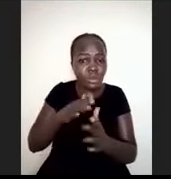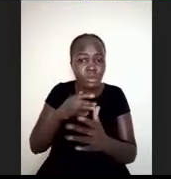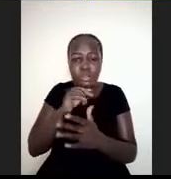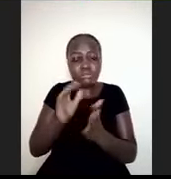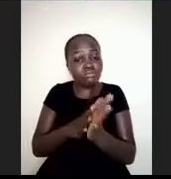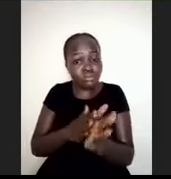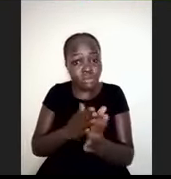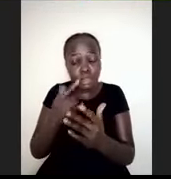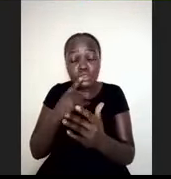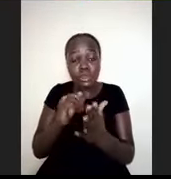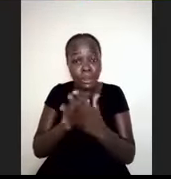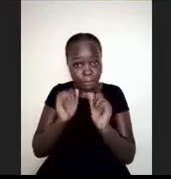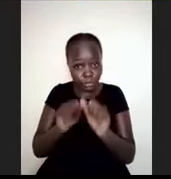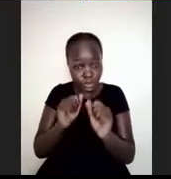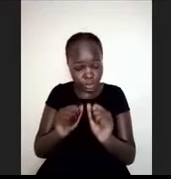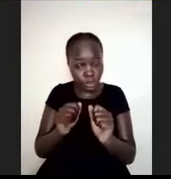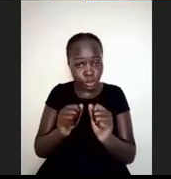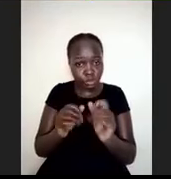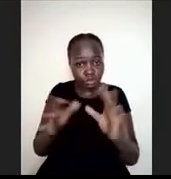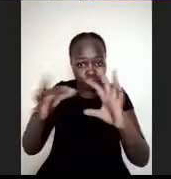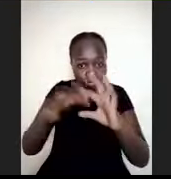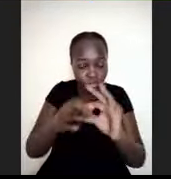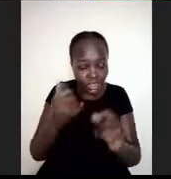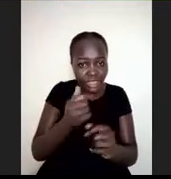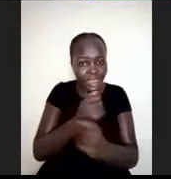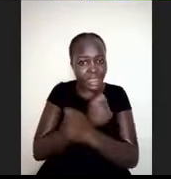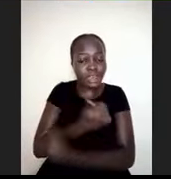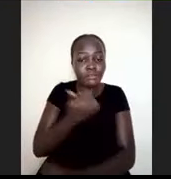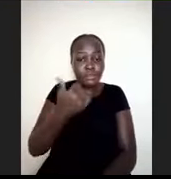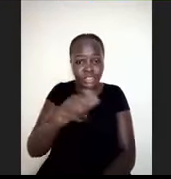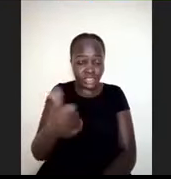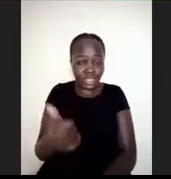to each other, love one another, kiss one another,